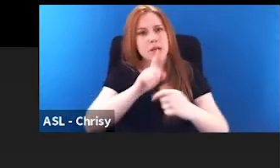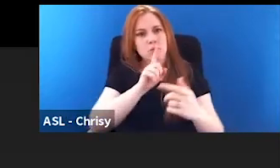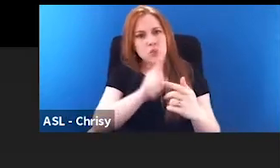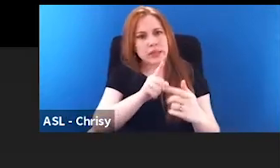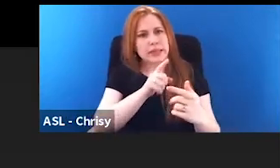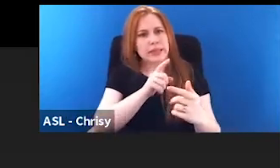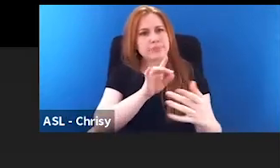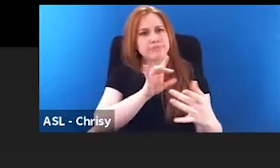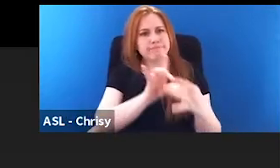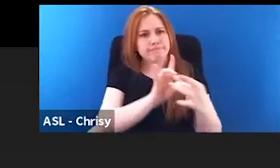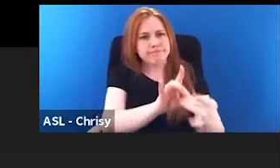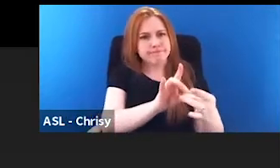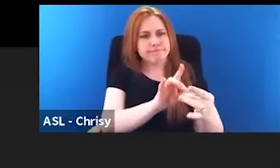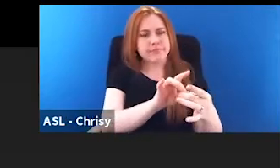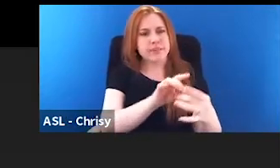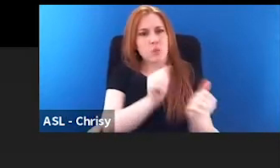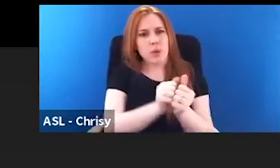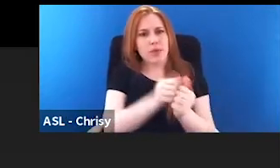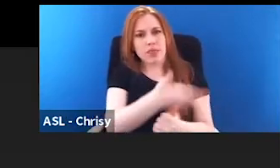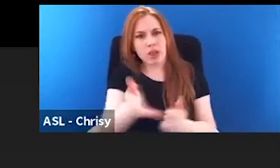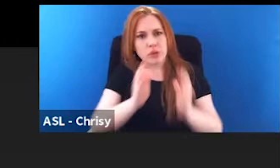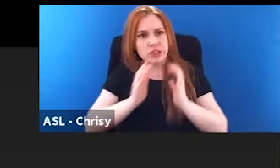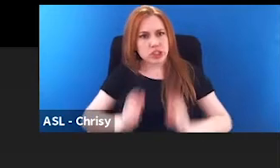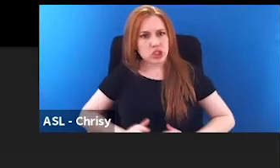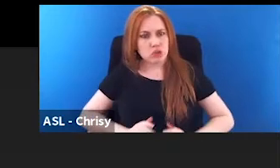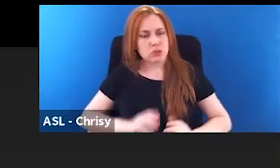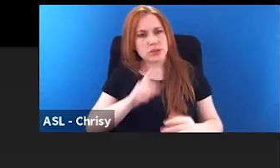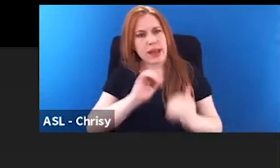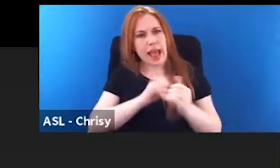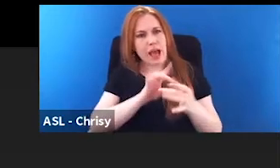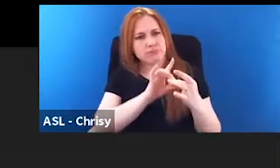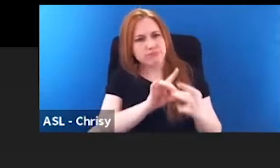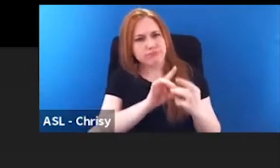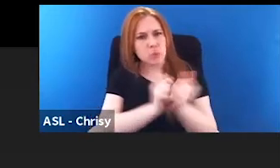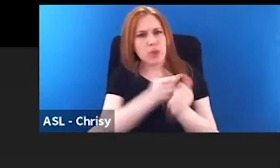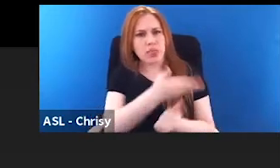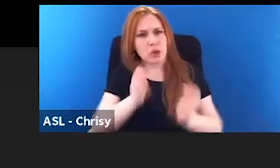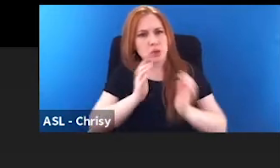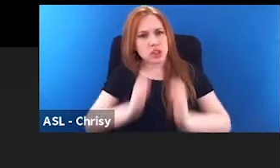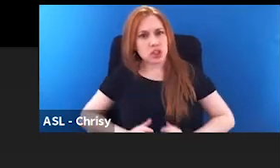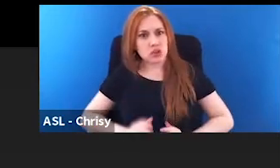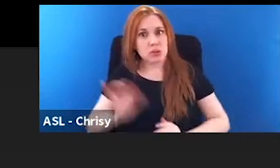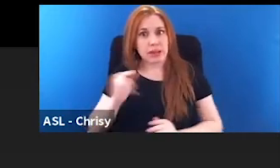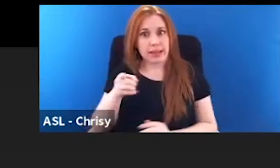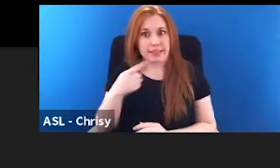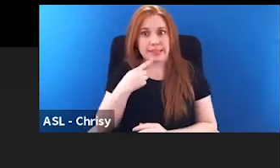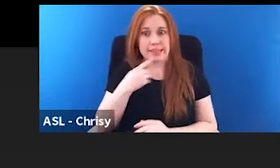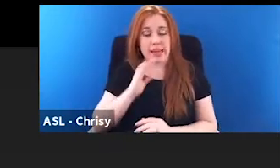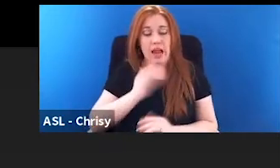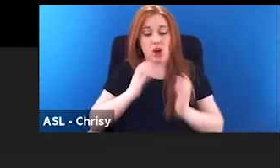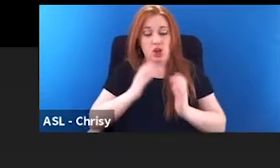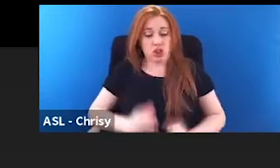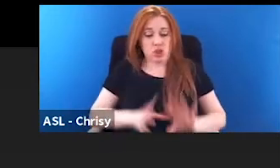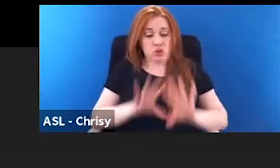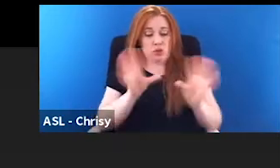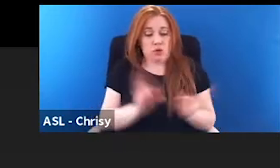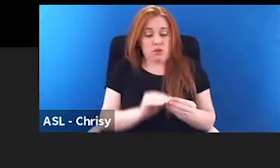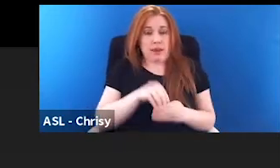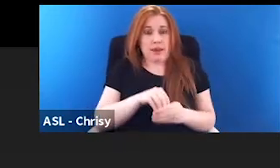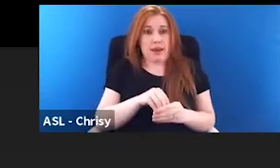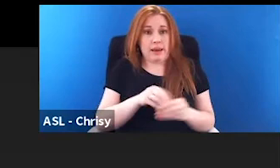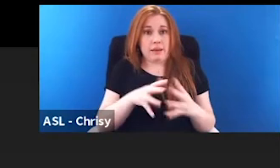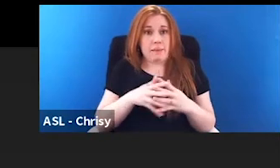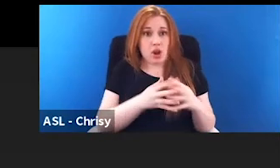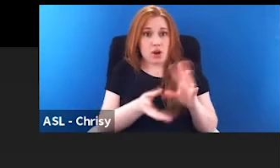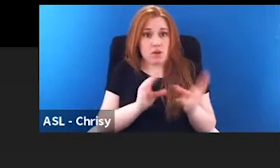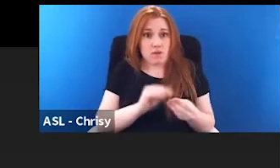speaking to. And in order to speak to the consumer base, as Sean showed earlier, the makeup of our consumer base in America,